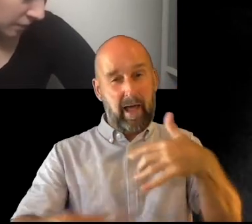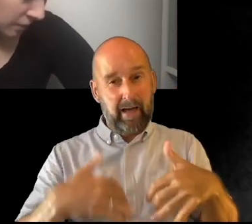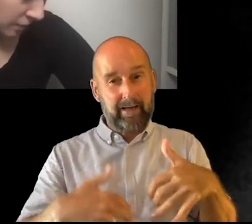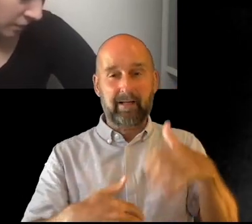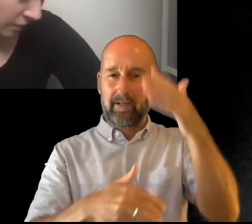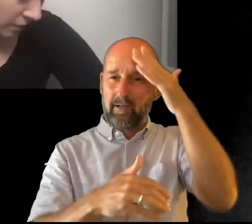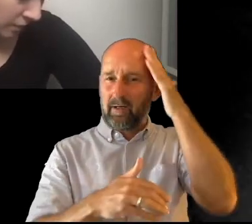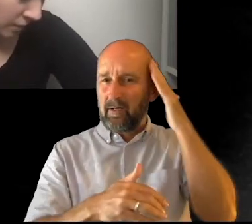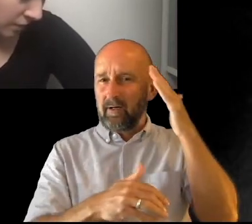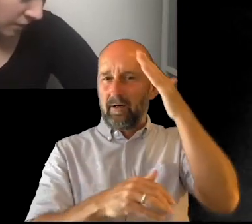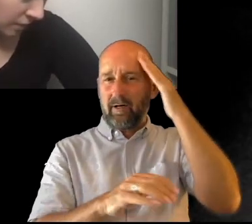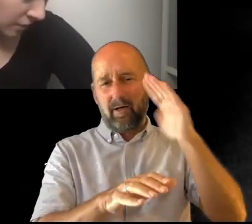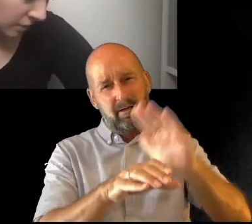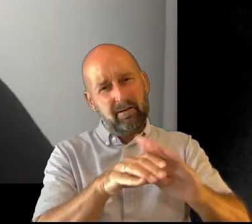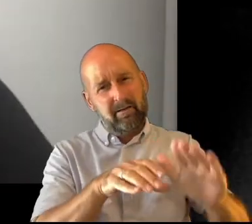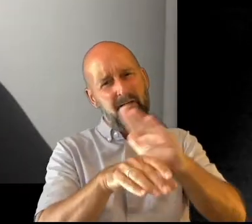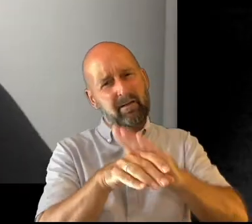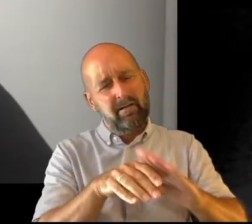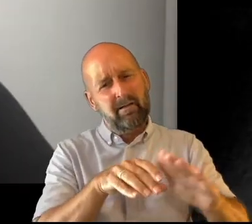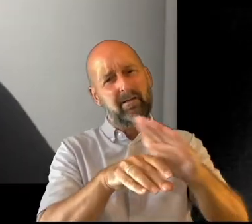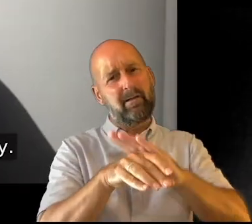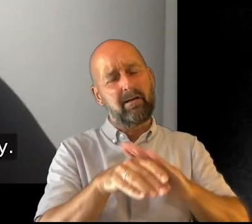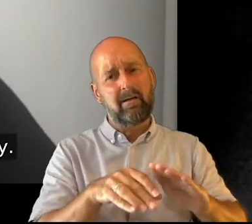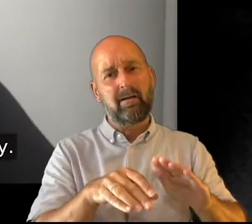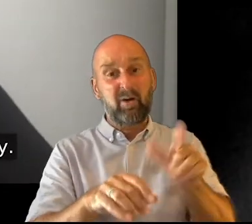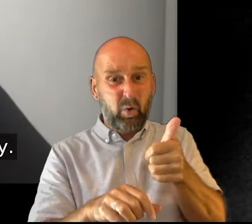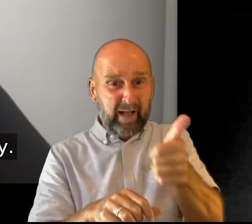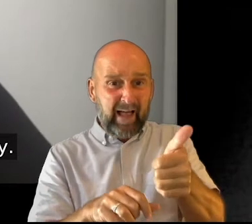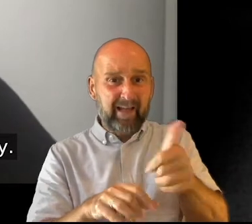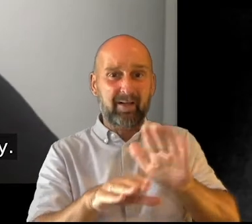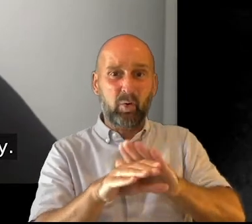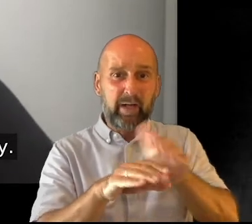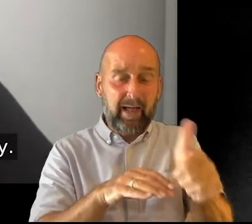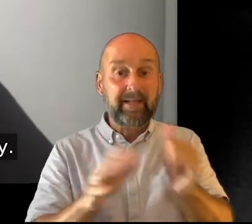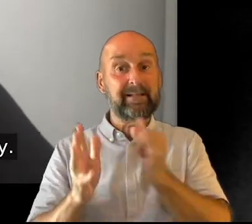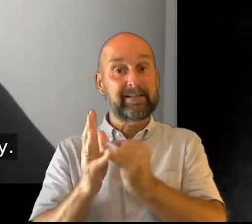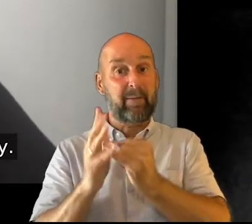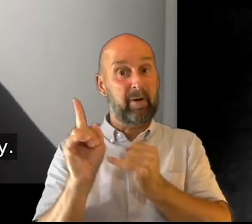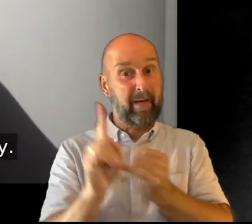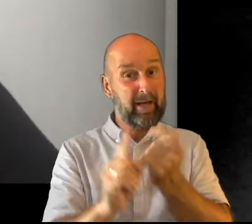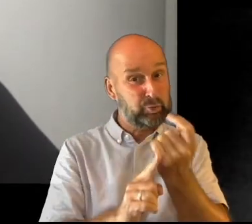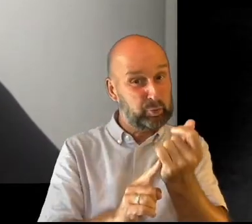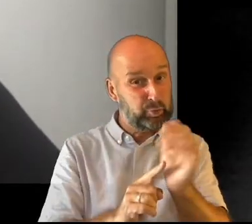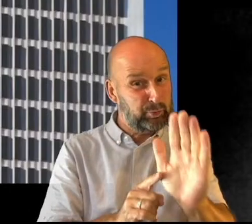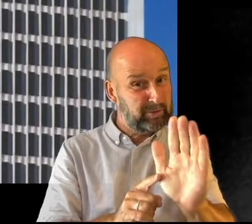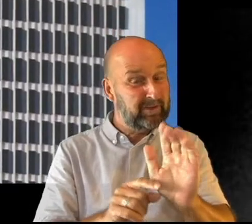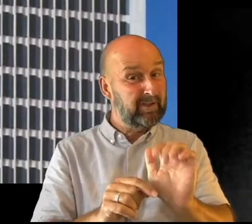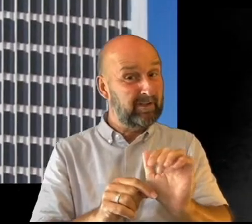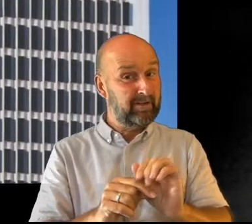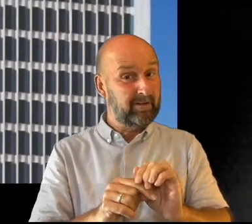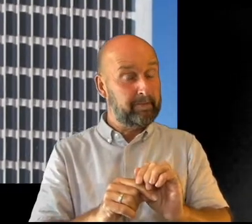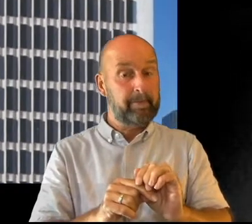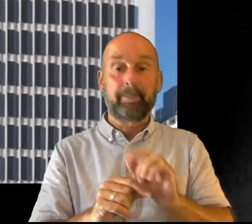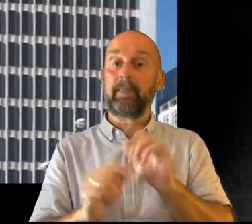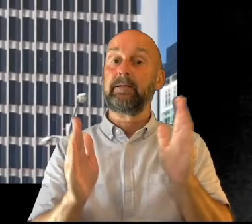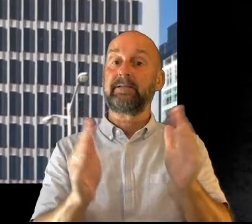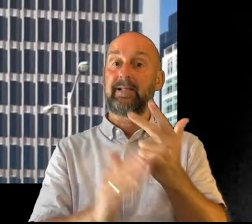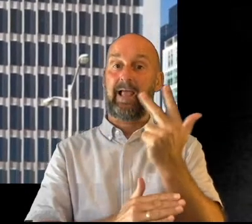stroking her head, trying to comfort her. Okay, Samrah will be back soon, baby. Scene